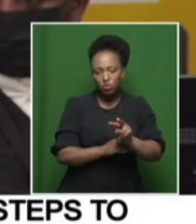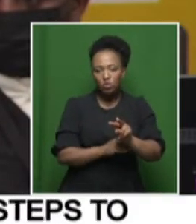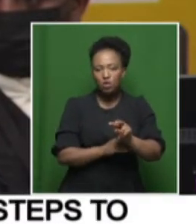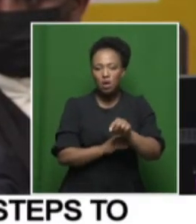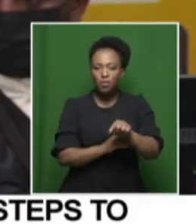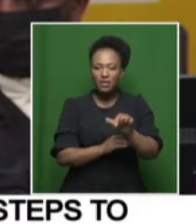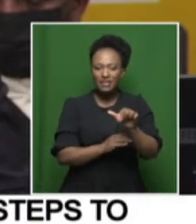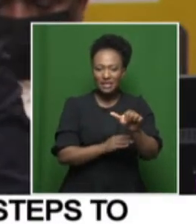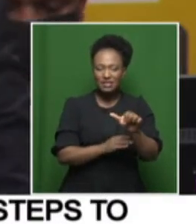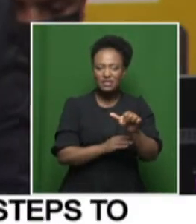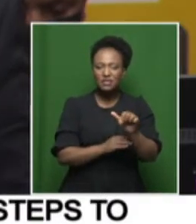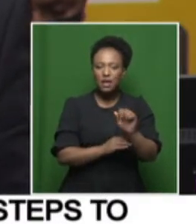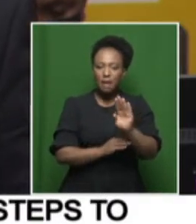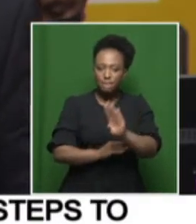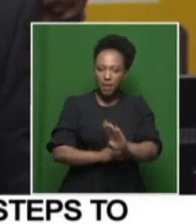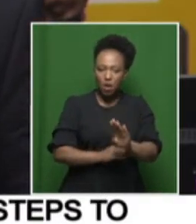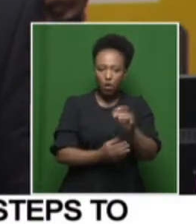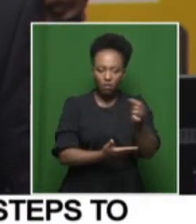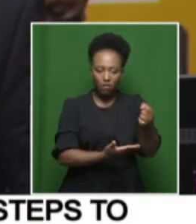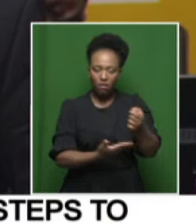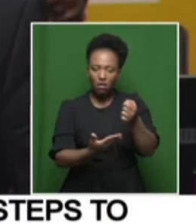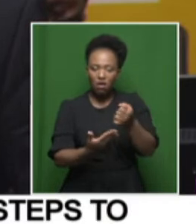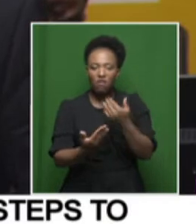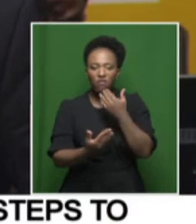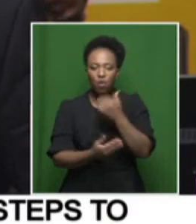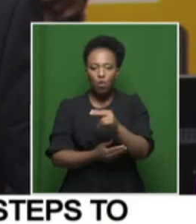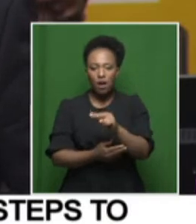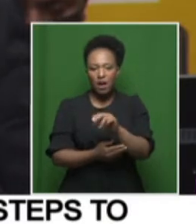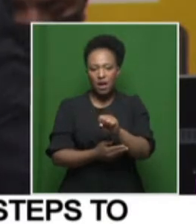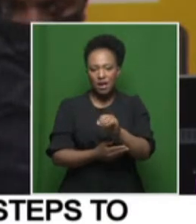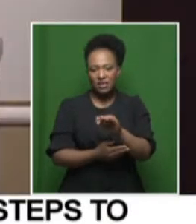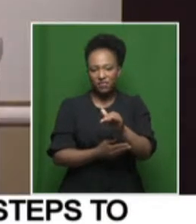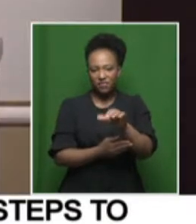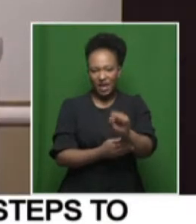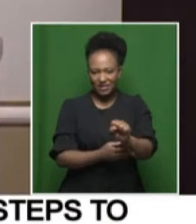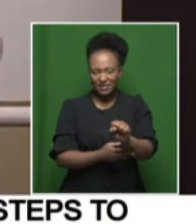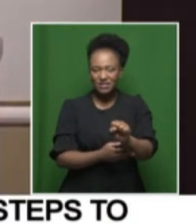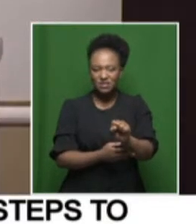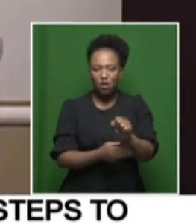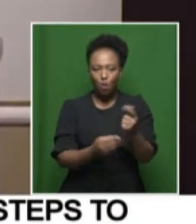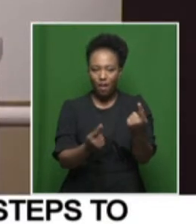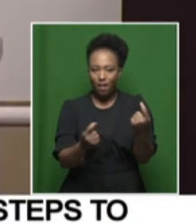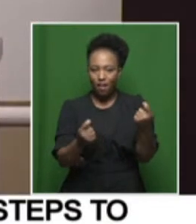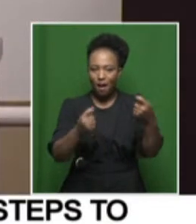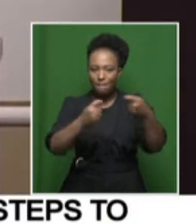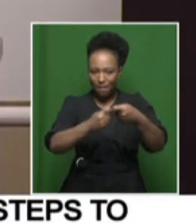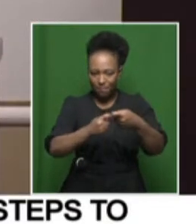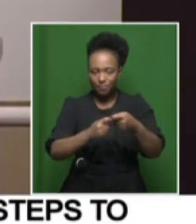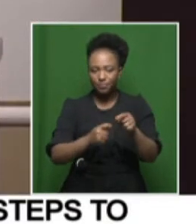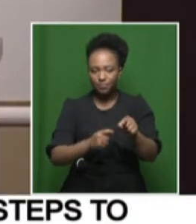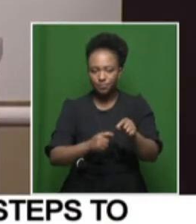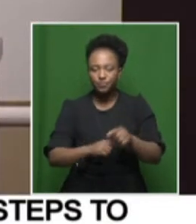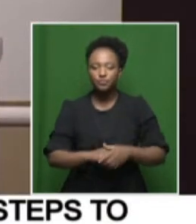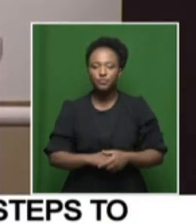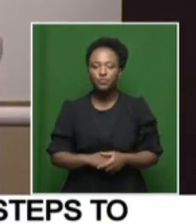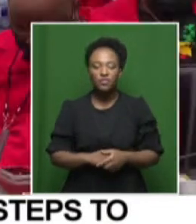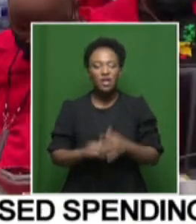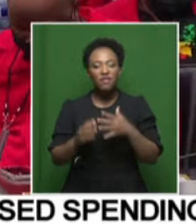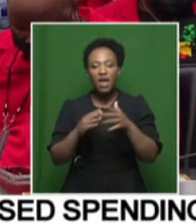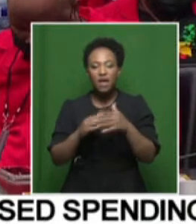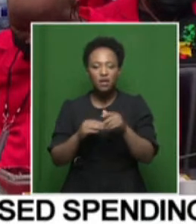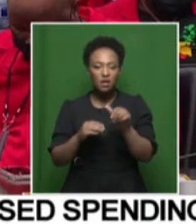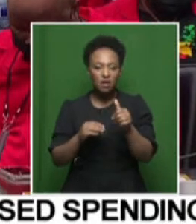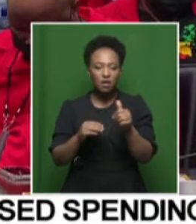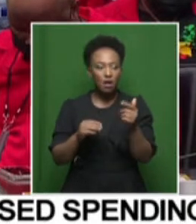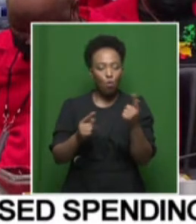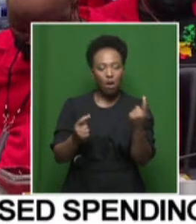current bursary holders and first-year students under the National Education Finance Aid Scheme. Any further shortfalls will be